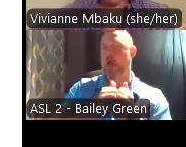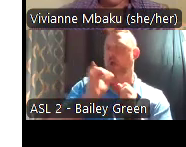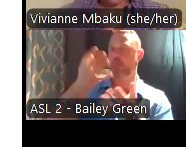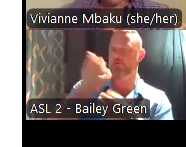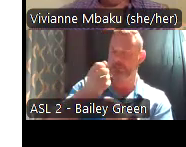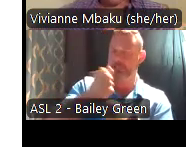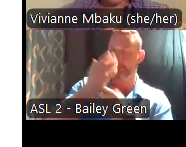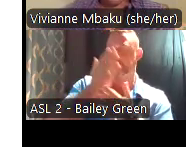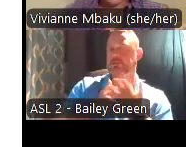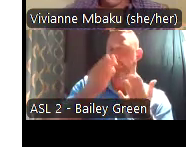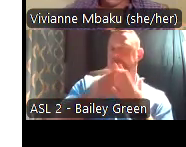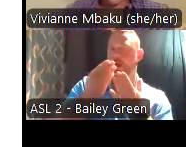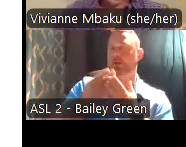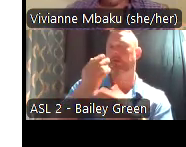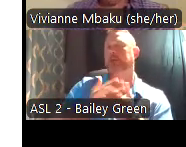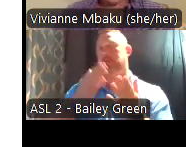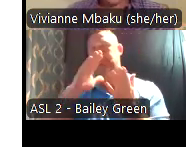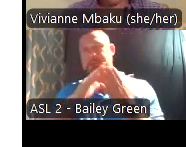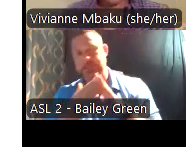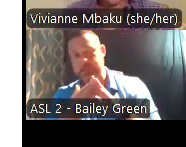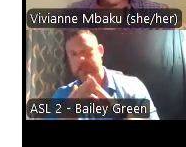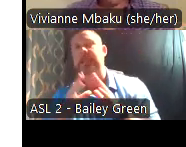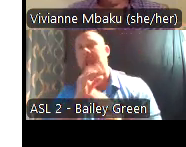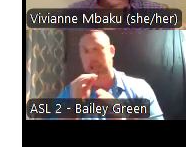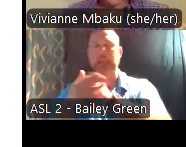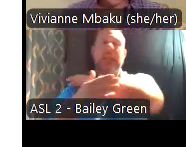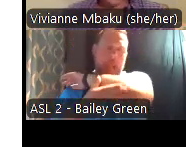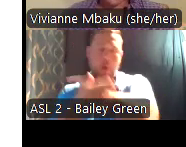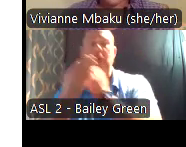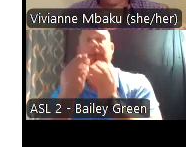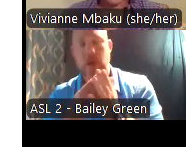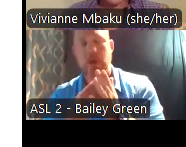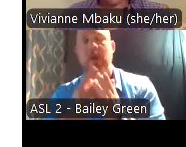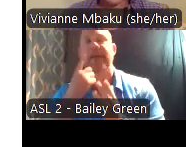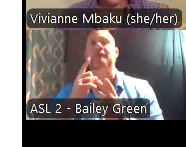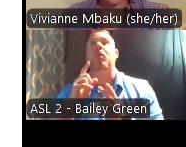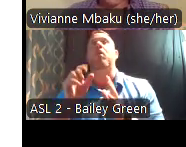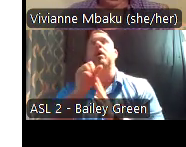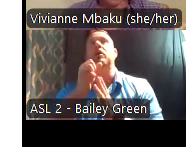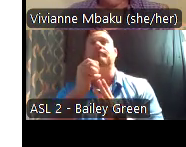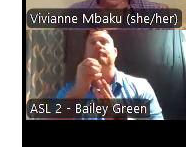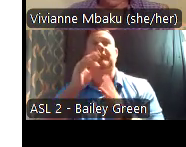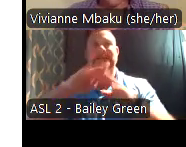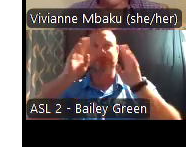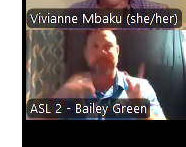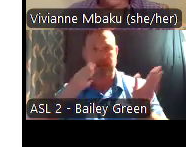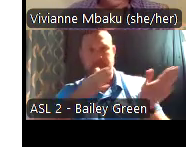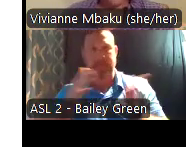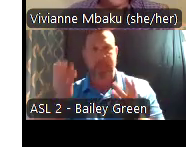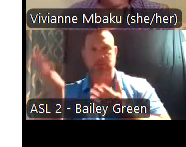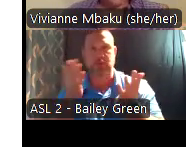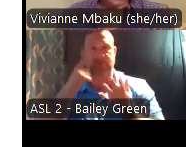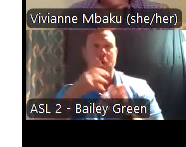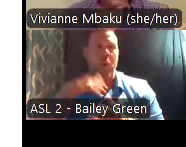funding from some city and county funding to provide estate planning services to low-income older adults. And